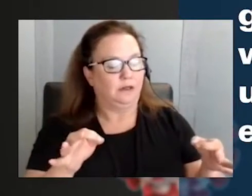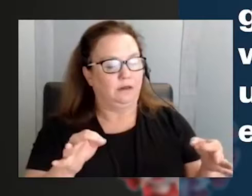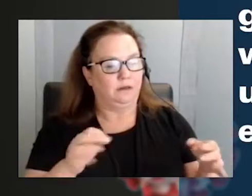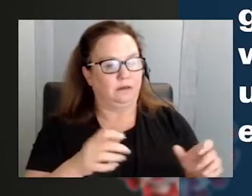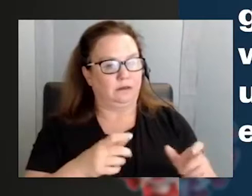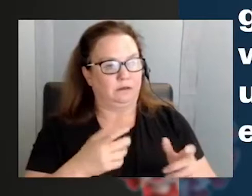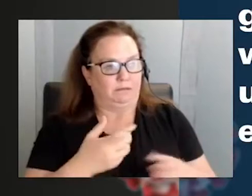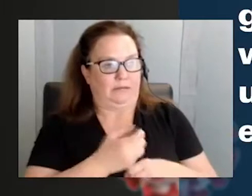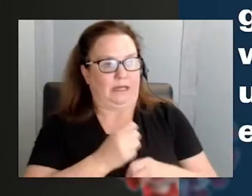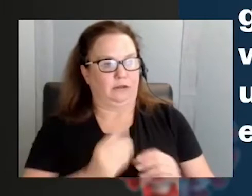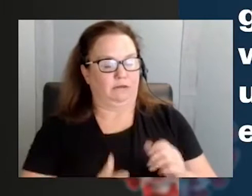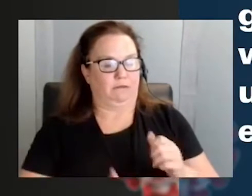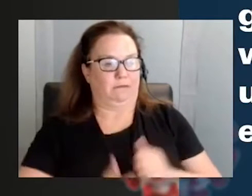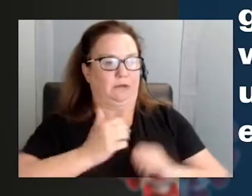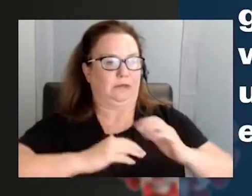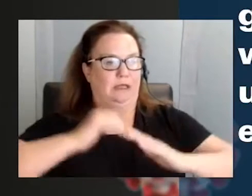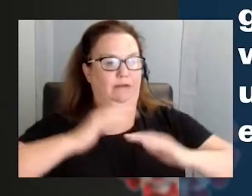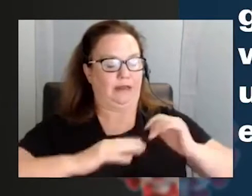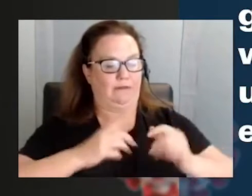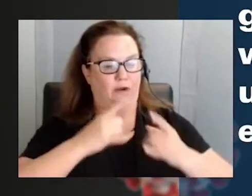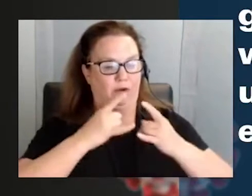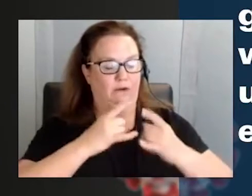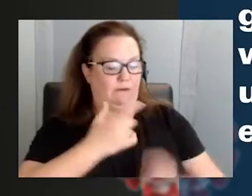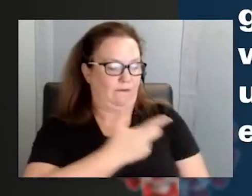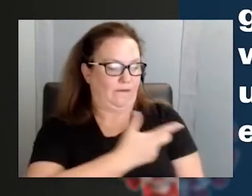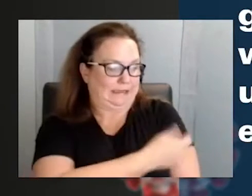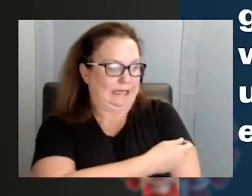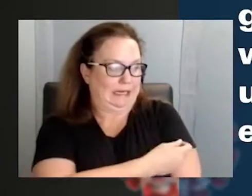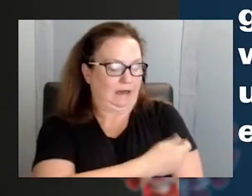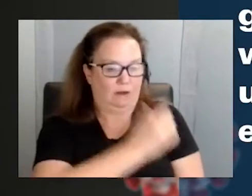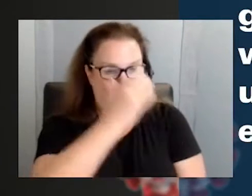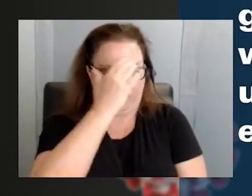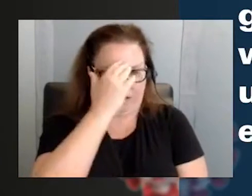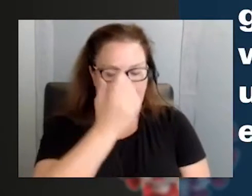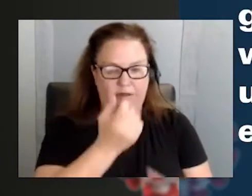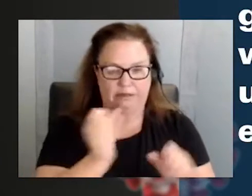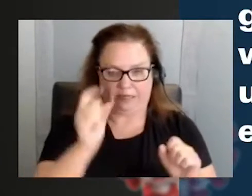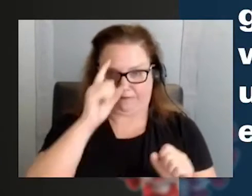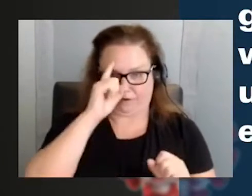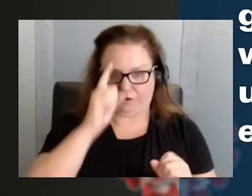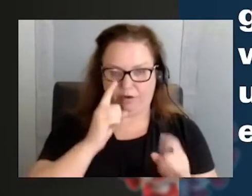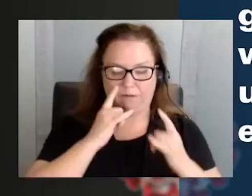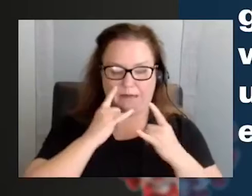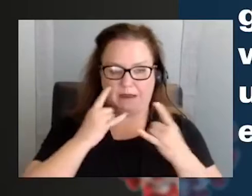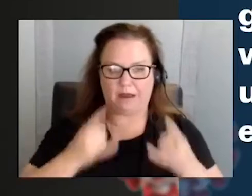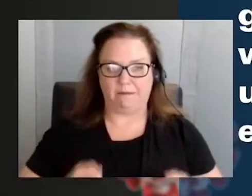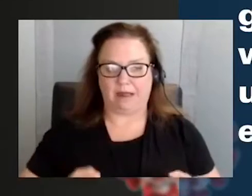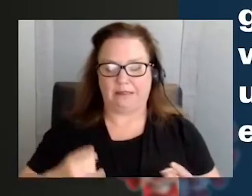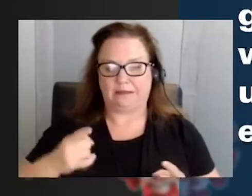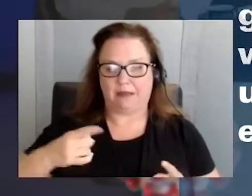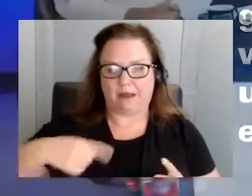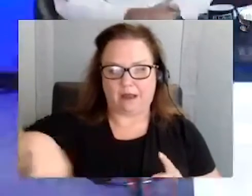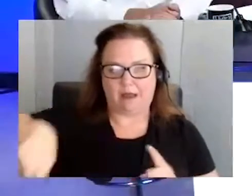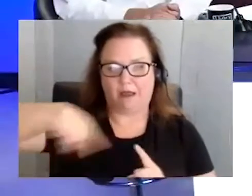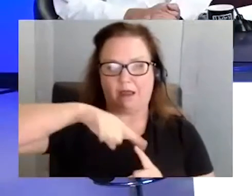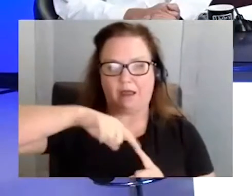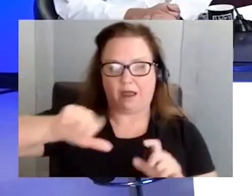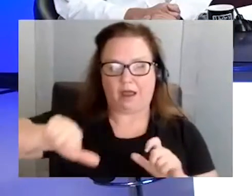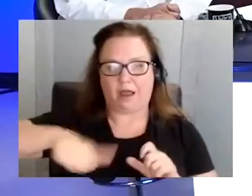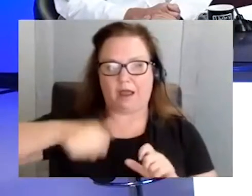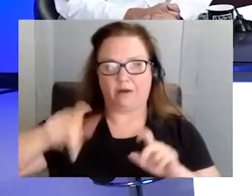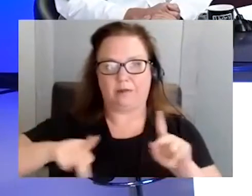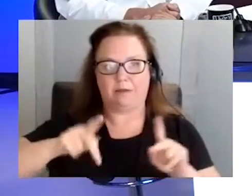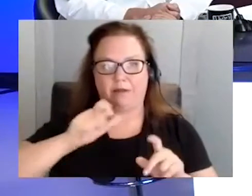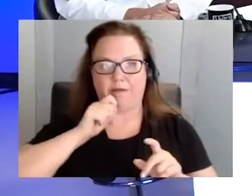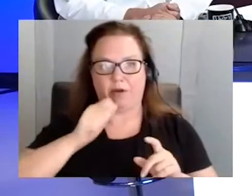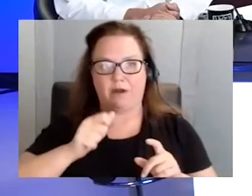more comfortable. If you're vaccinated, we know that it is safe for you to be unmasked around other people, whether they're vaccinated or not.